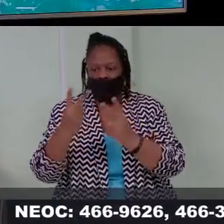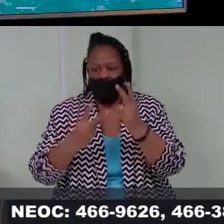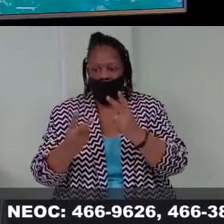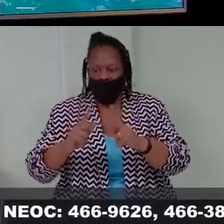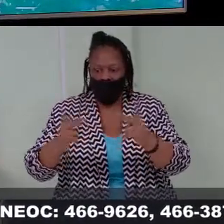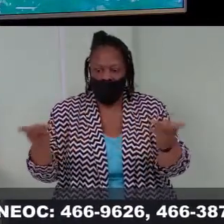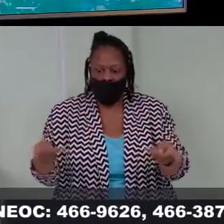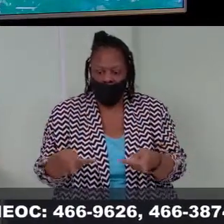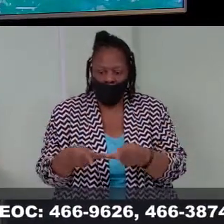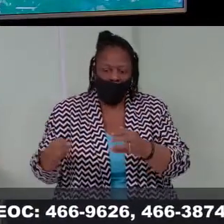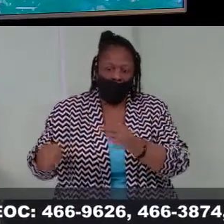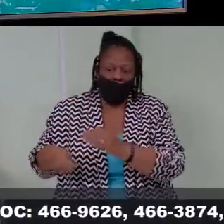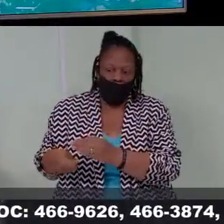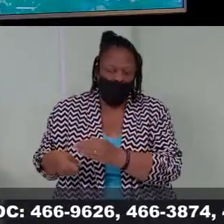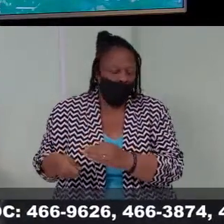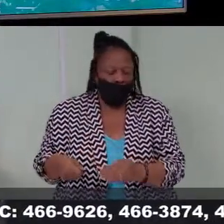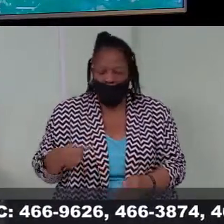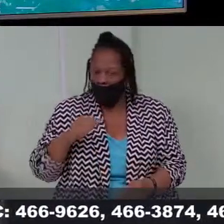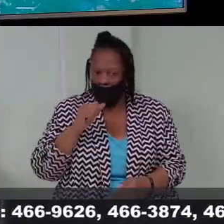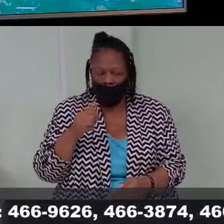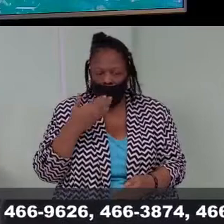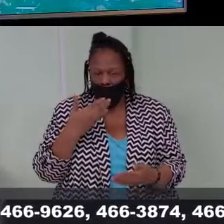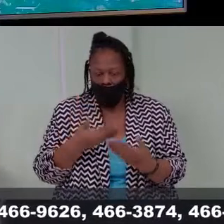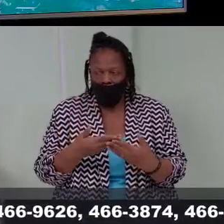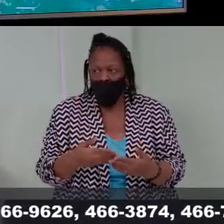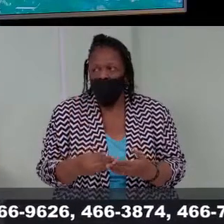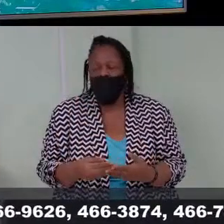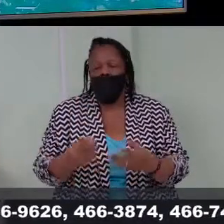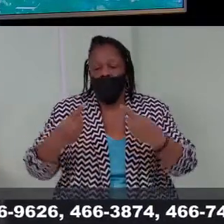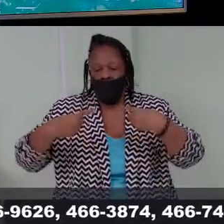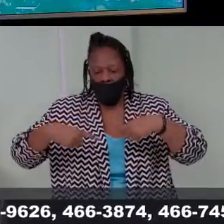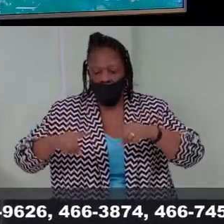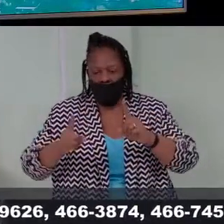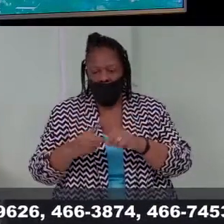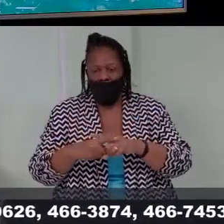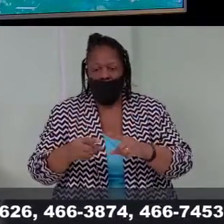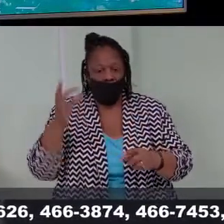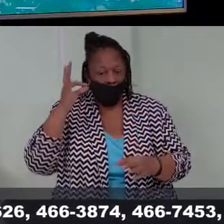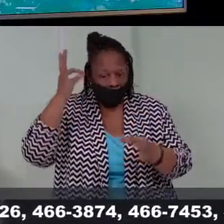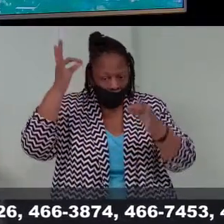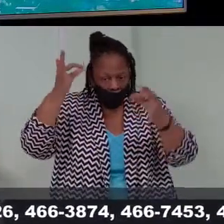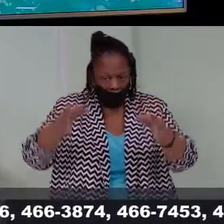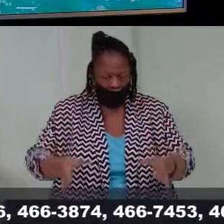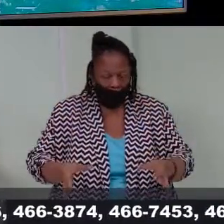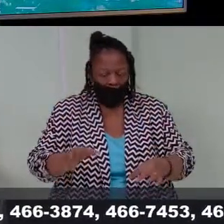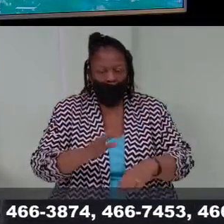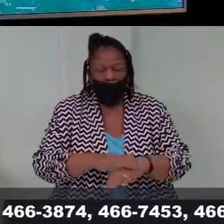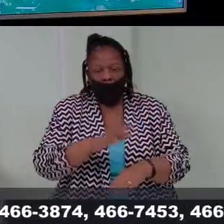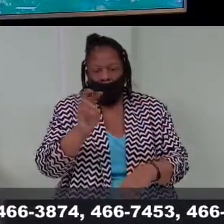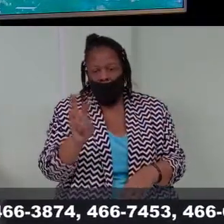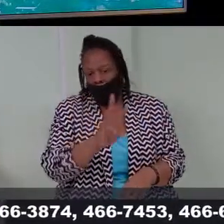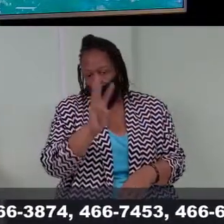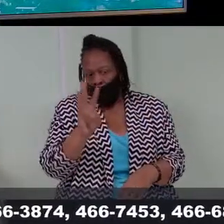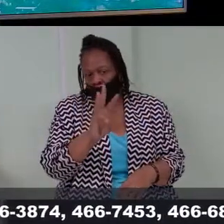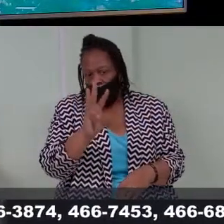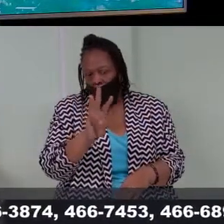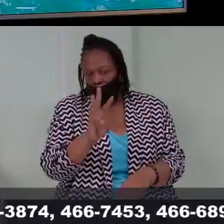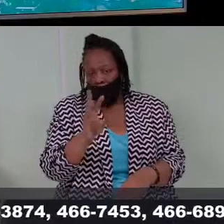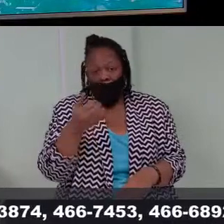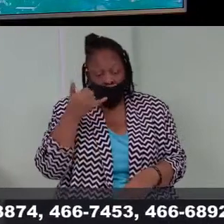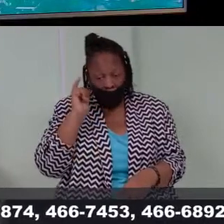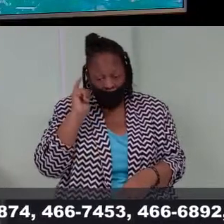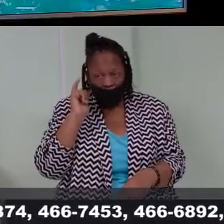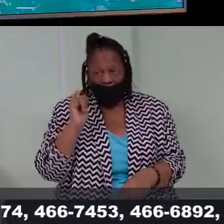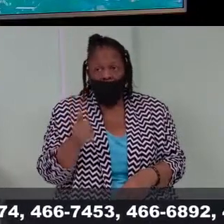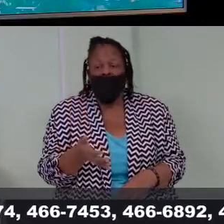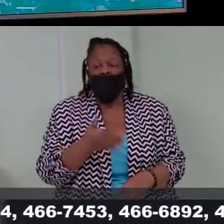quarantine. They both appeared before the Bastille Magistrates Court on Wednesday 17th February, where they